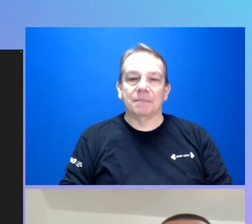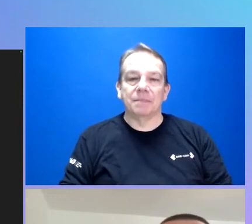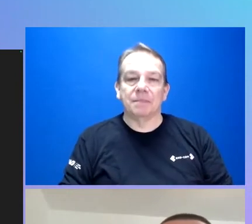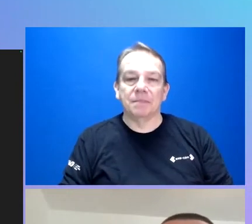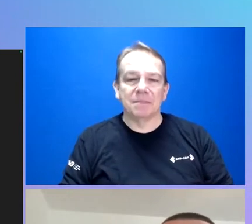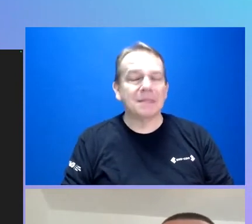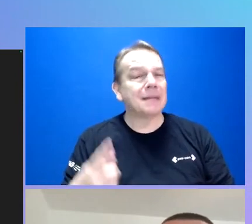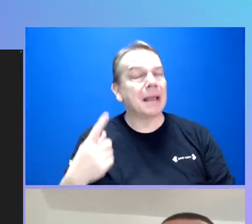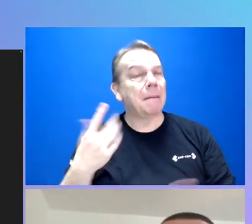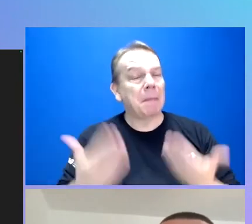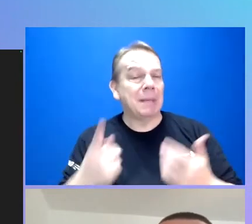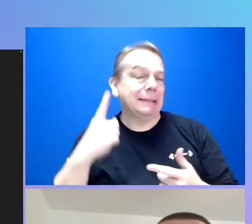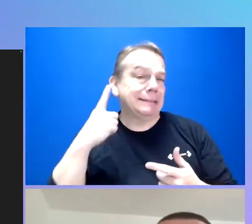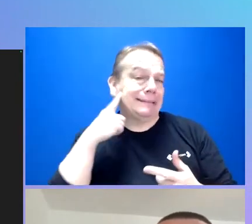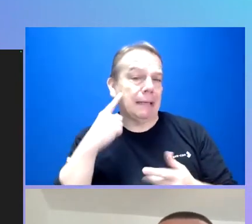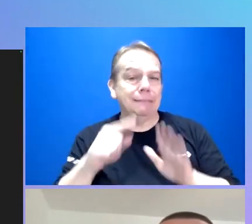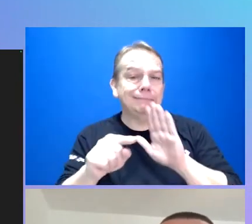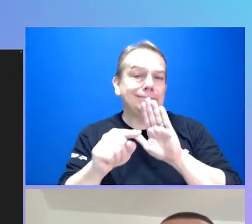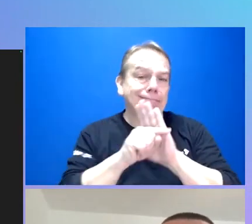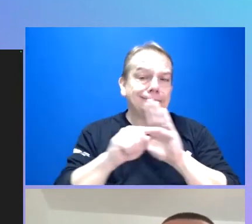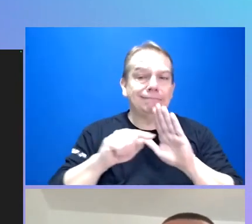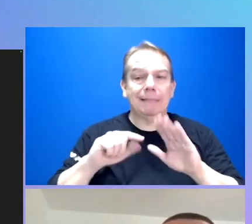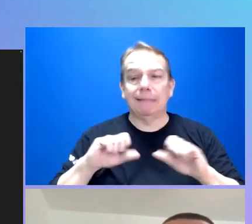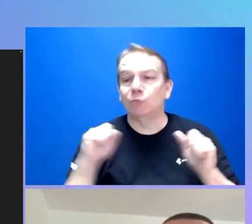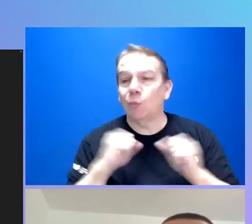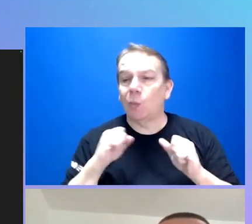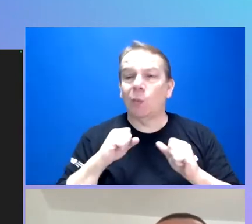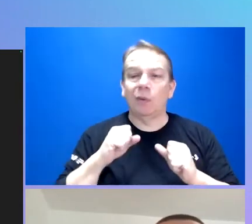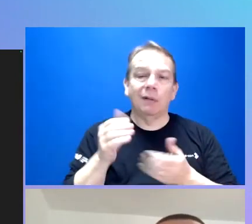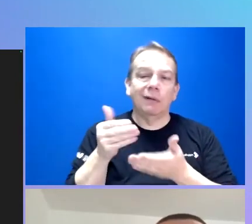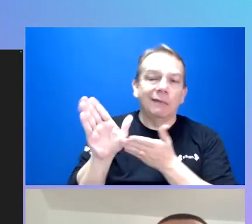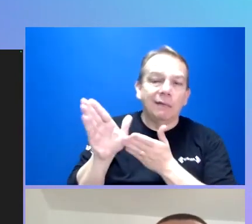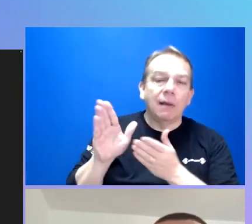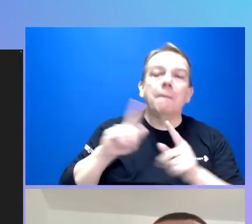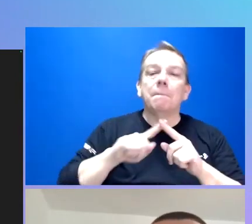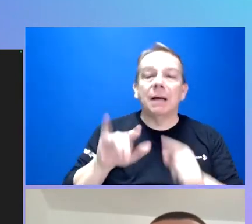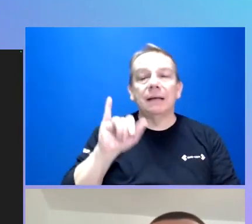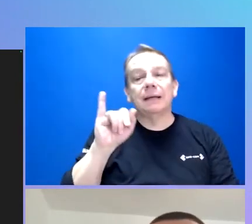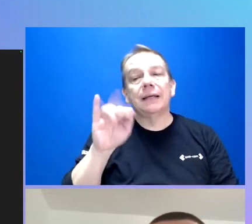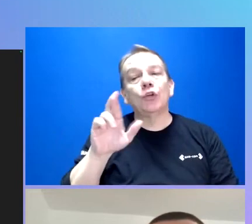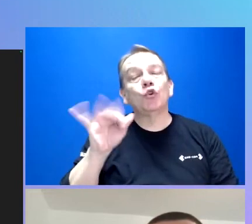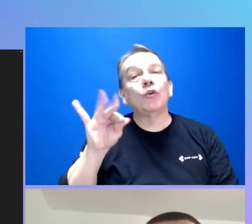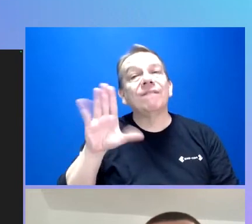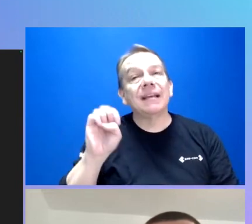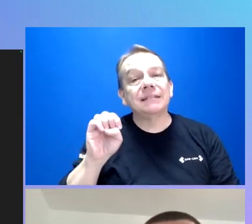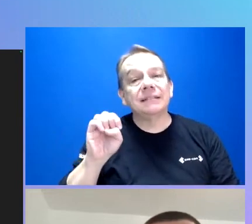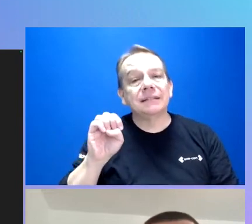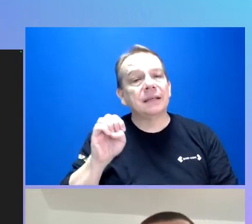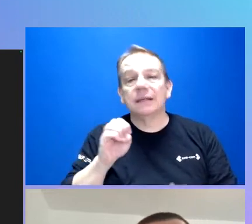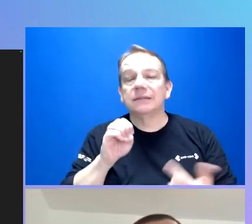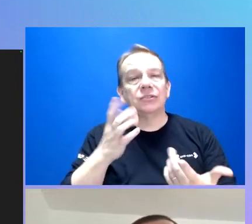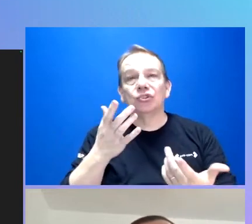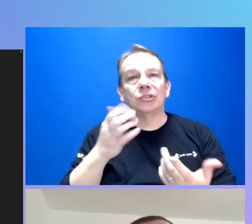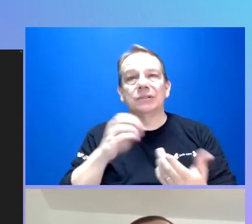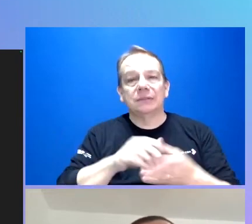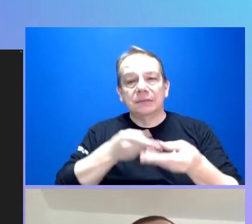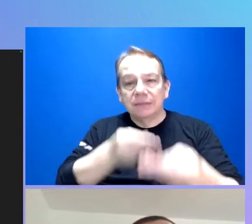It may sound cold and impersonal, but interfaces are just inputs and